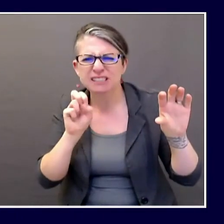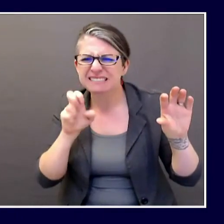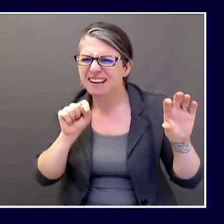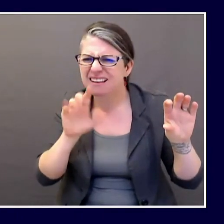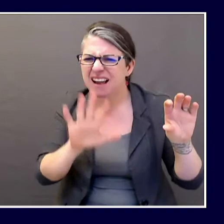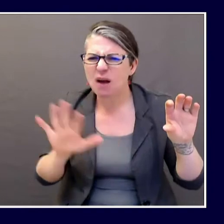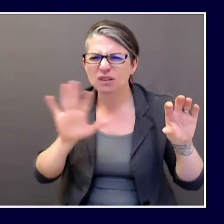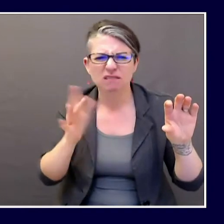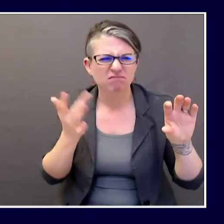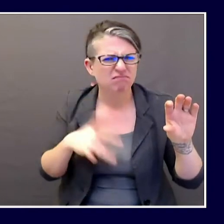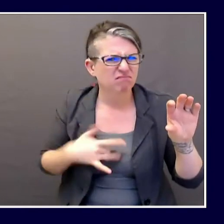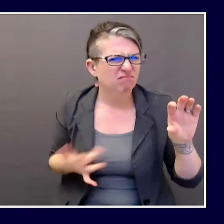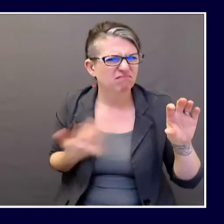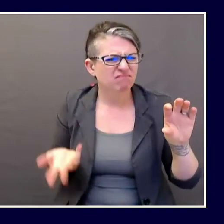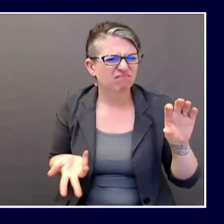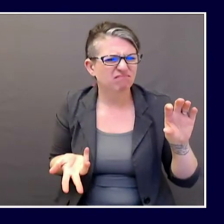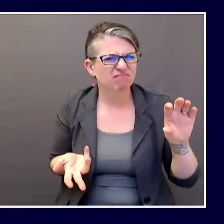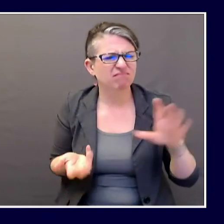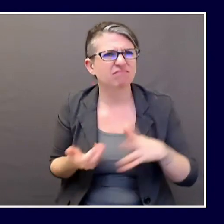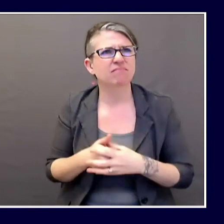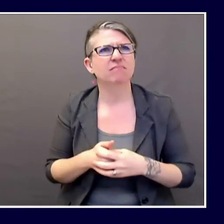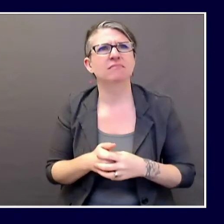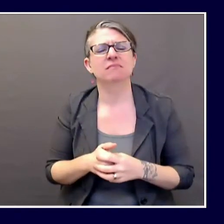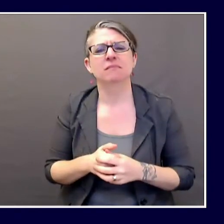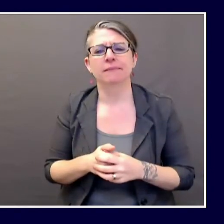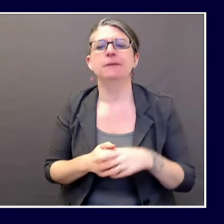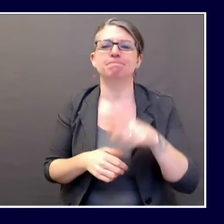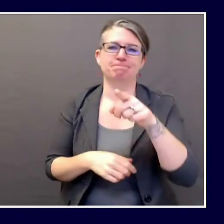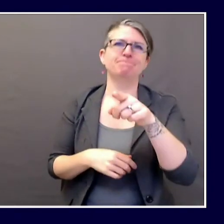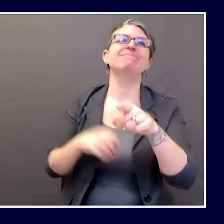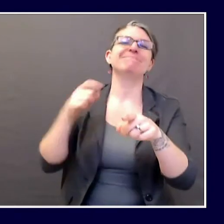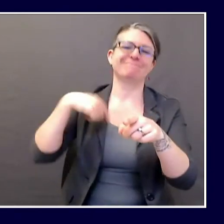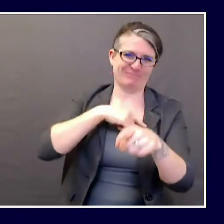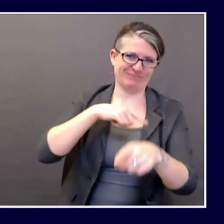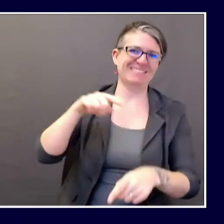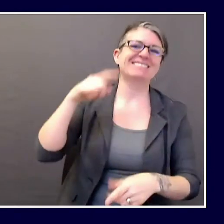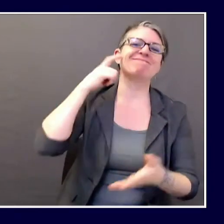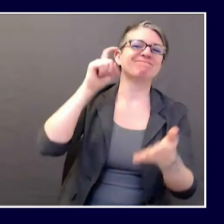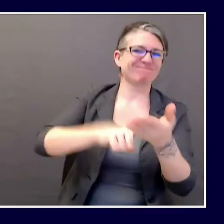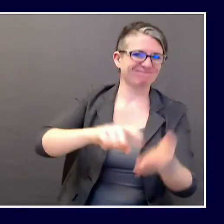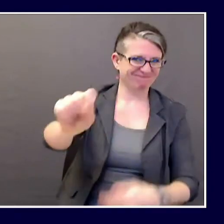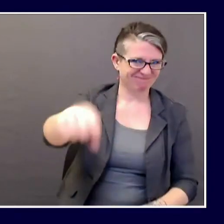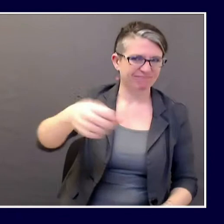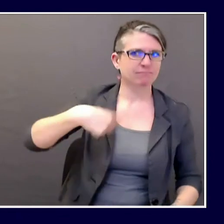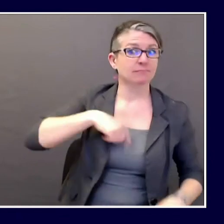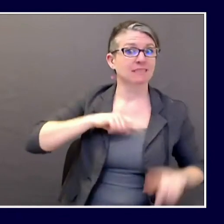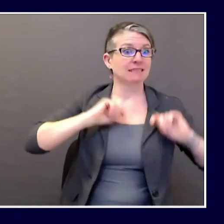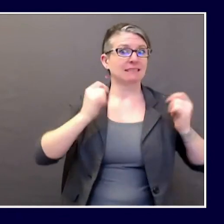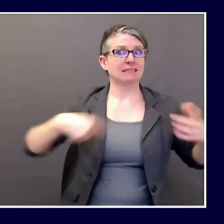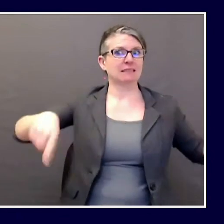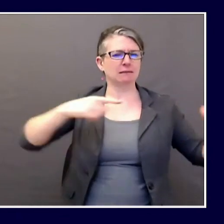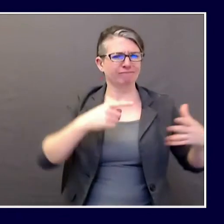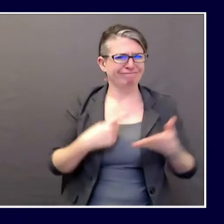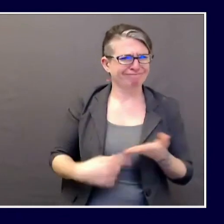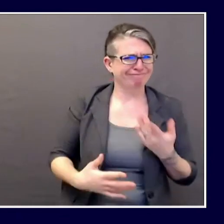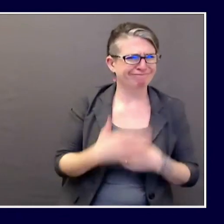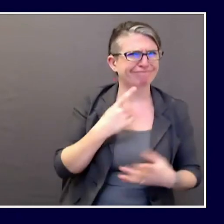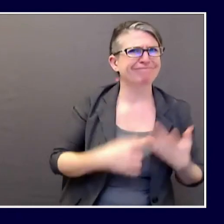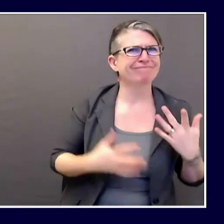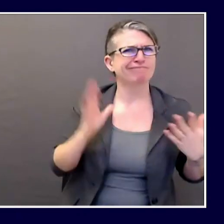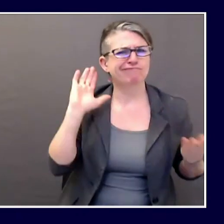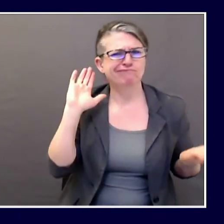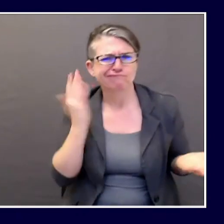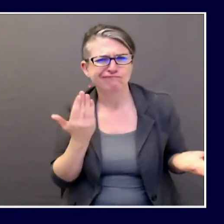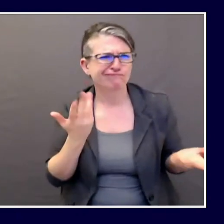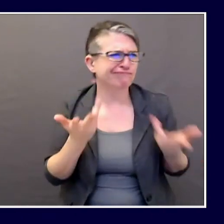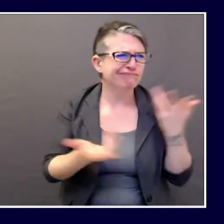the possible diagnoses and then talk about what we're doing about it. And we've as you note, there could be a couple of different things